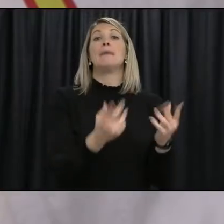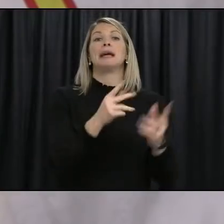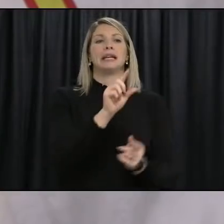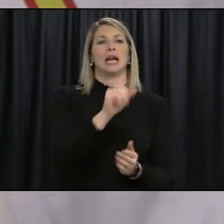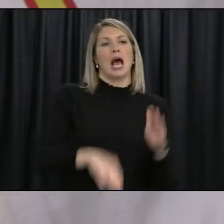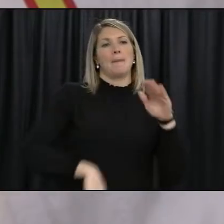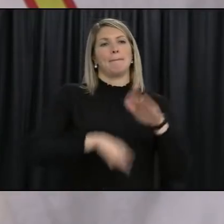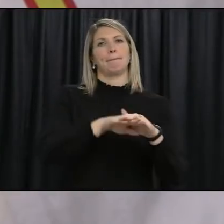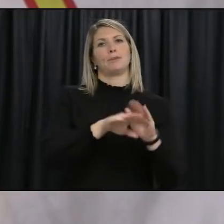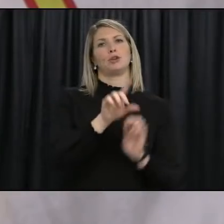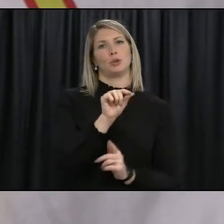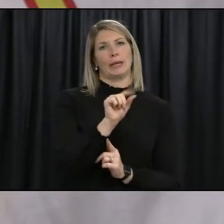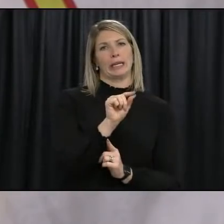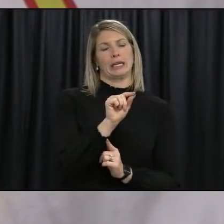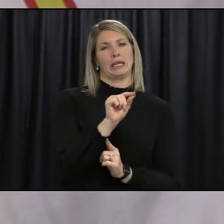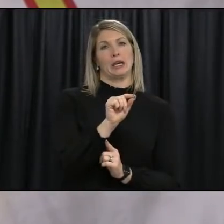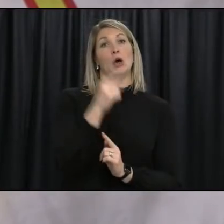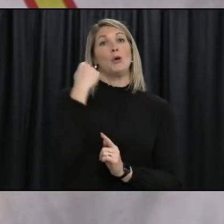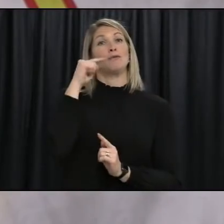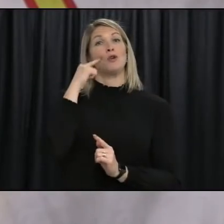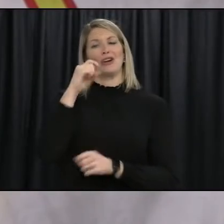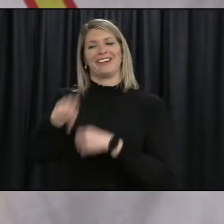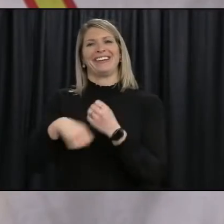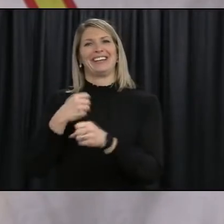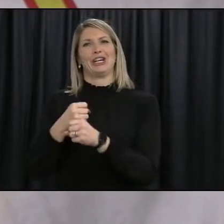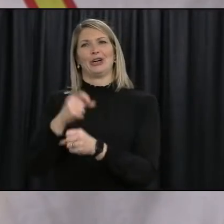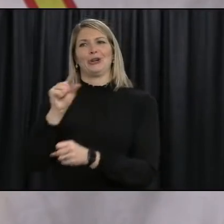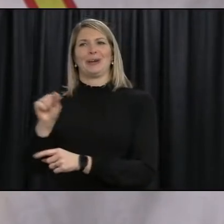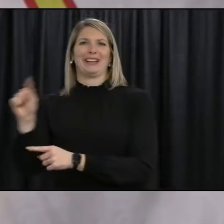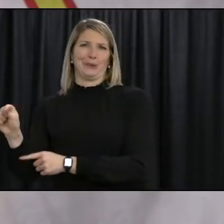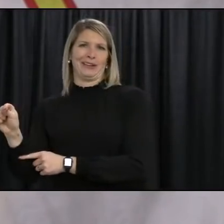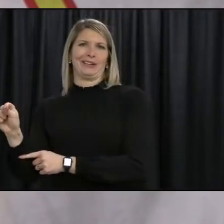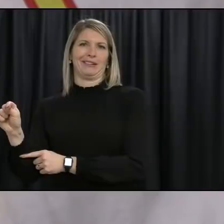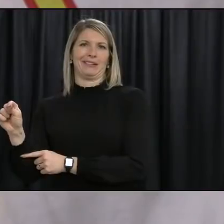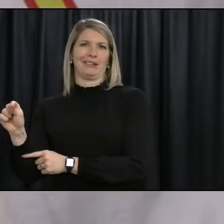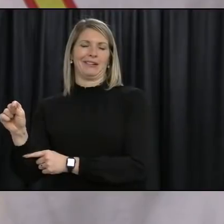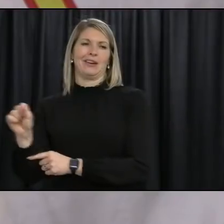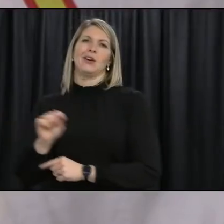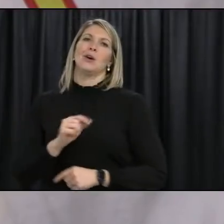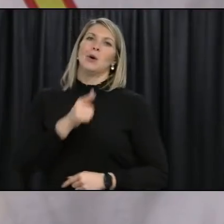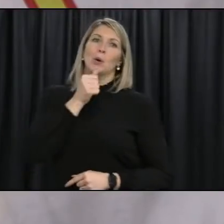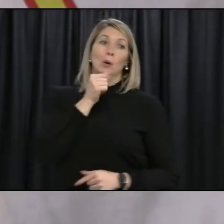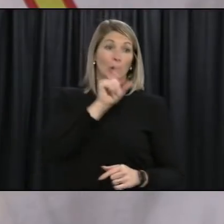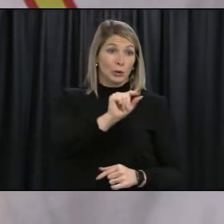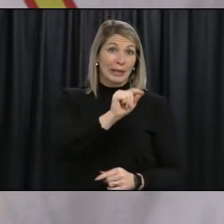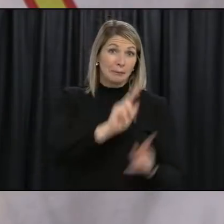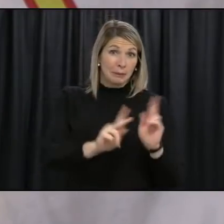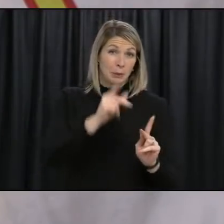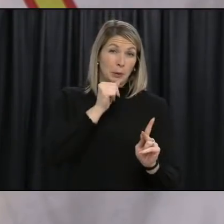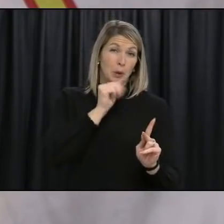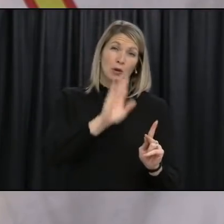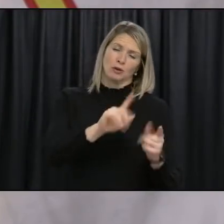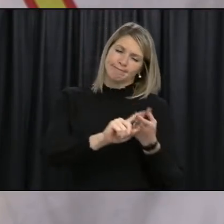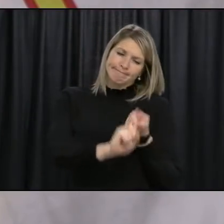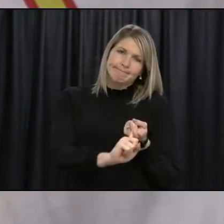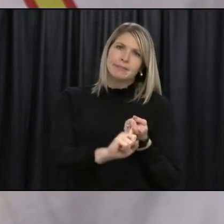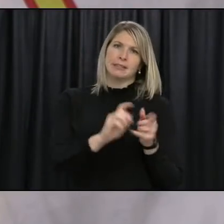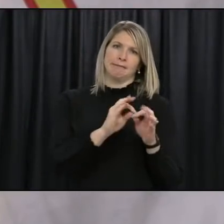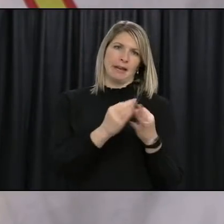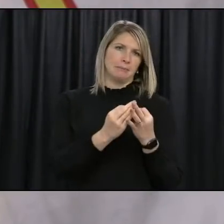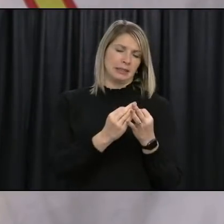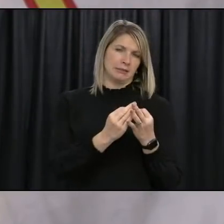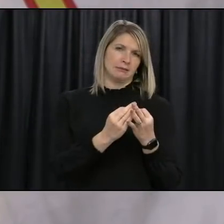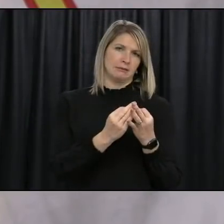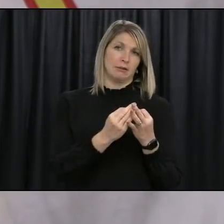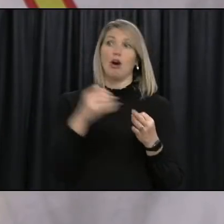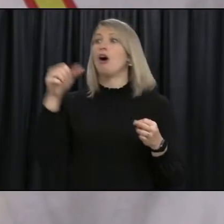to a maximum of 20 of your closest family and friends. By now we know that with sacrifice and a little creativity, we can still